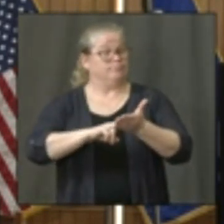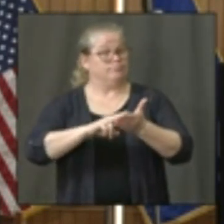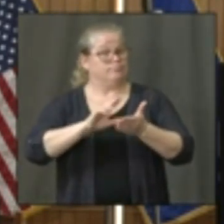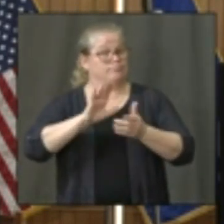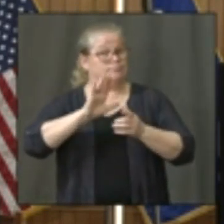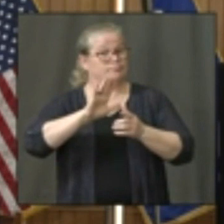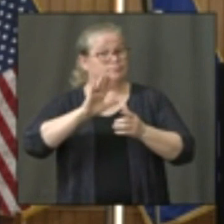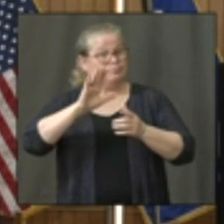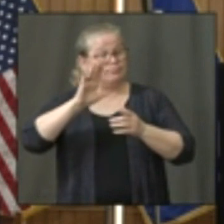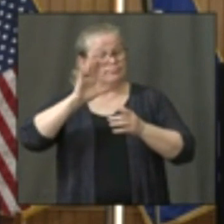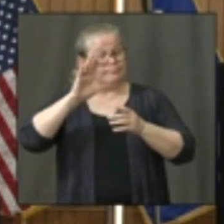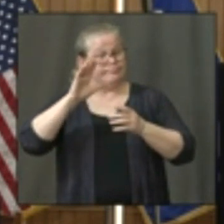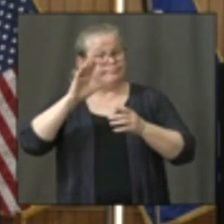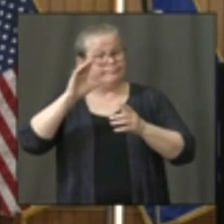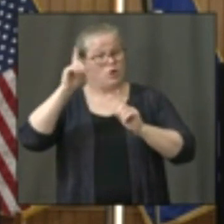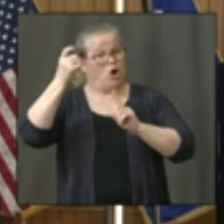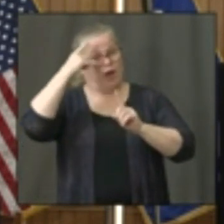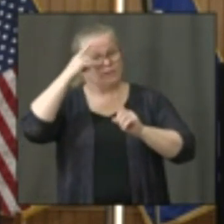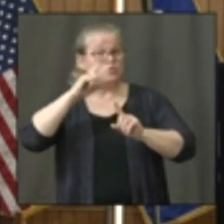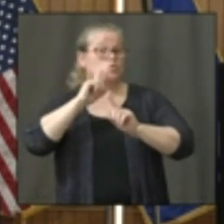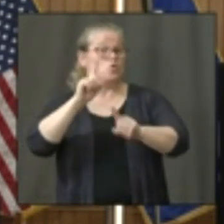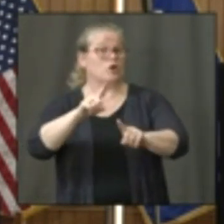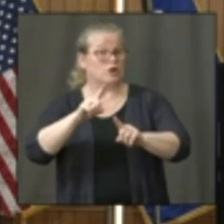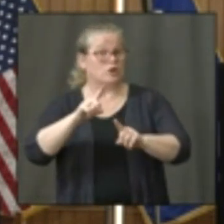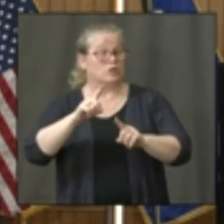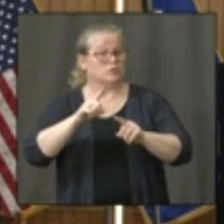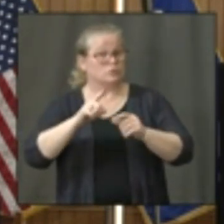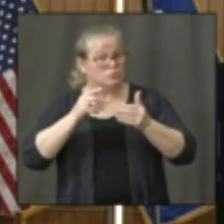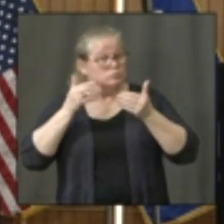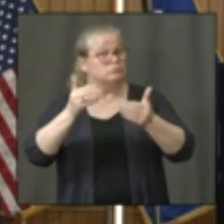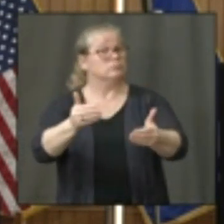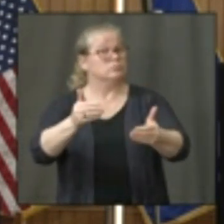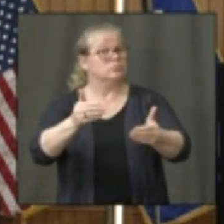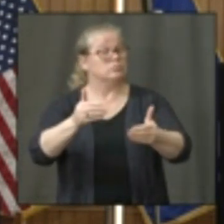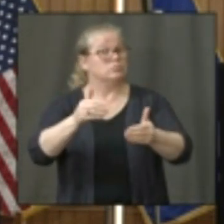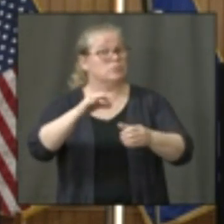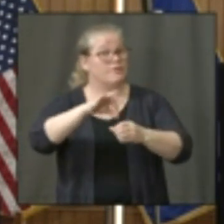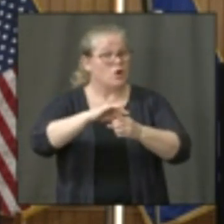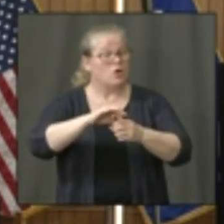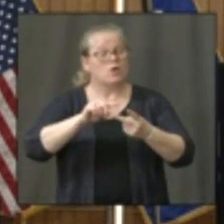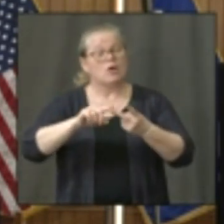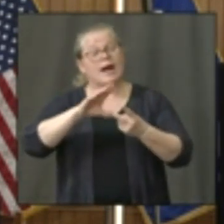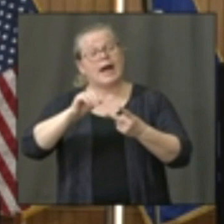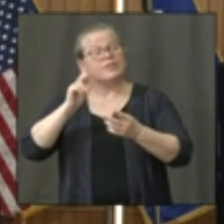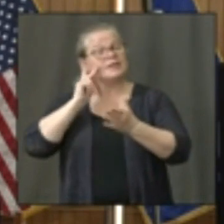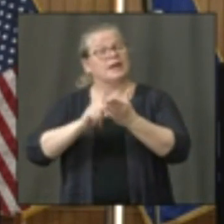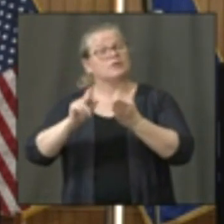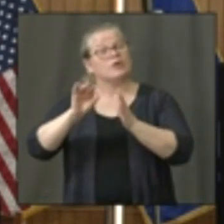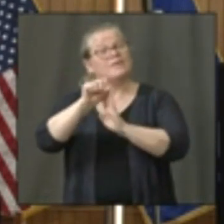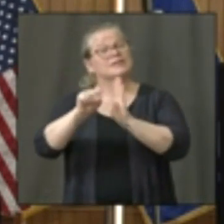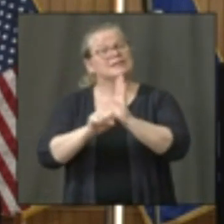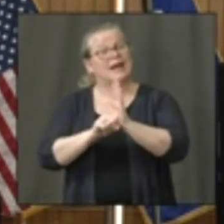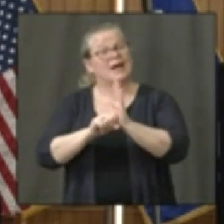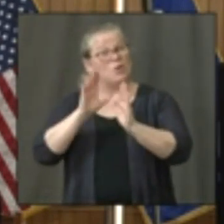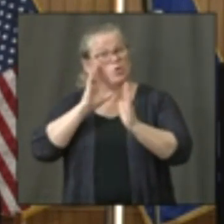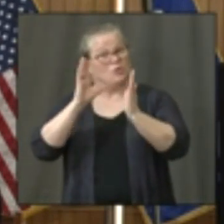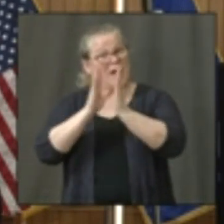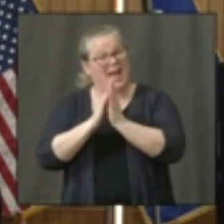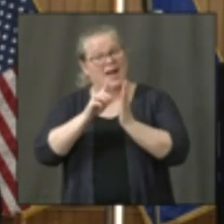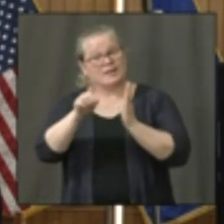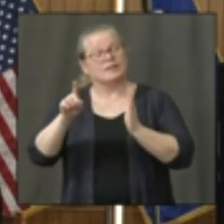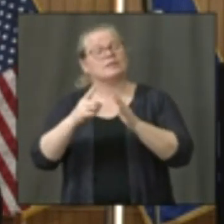do you support the decision of the Secretary of State to send out absentee ballot applications to every